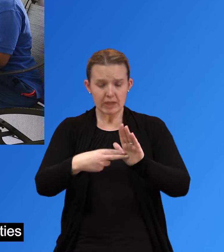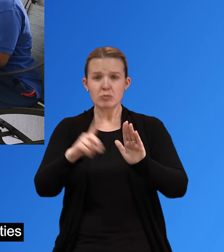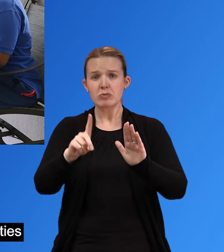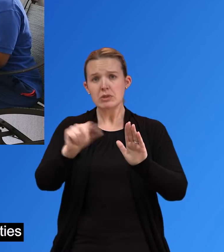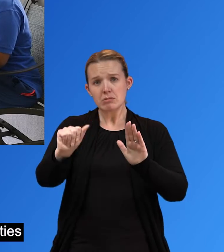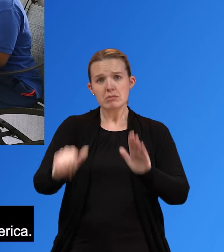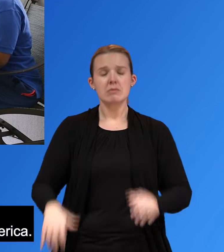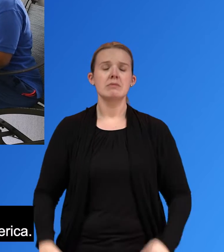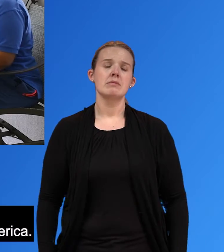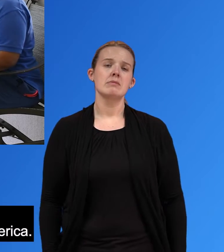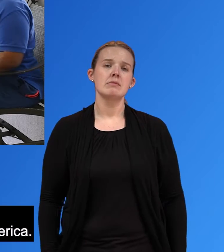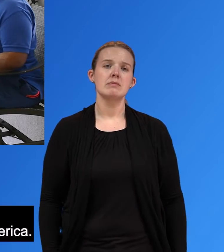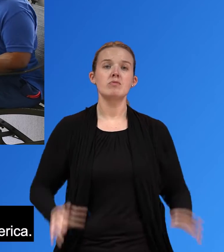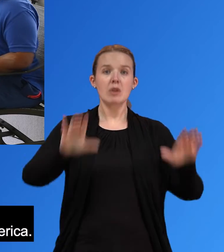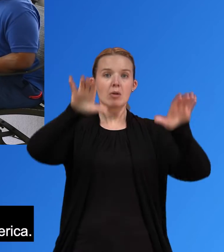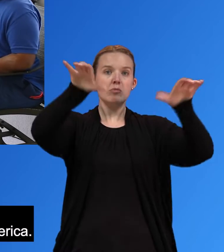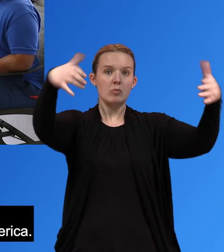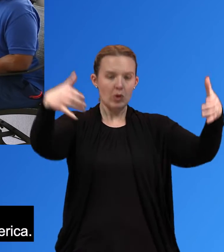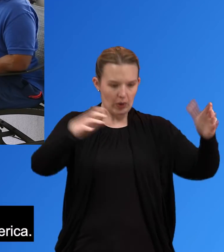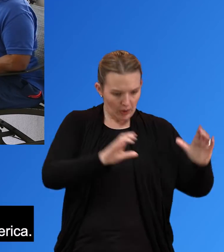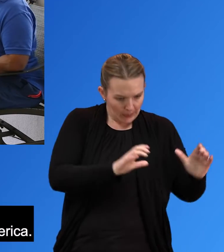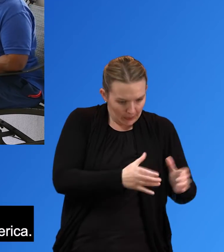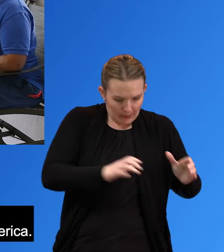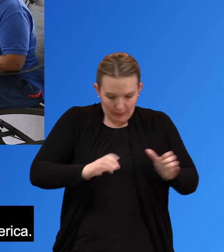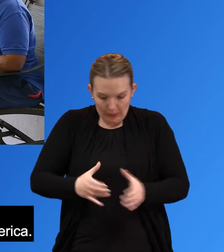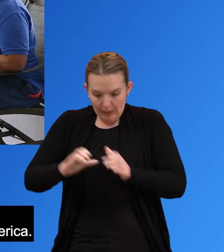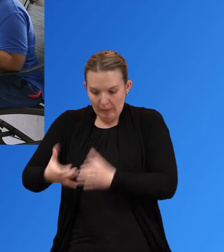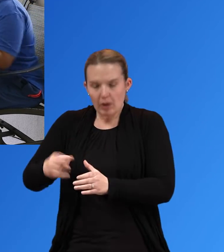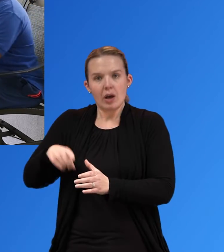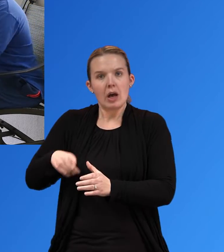People with disabilities are the largest minority group in America.